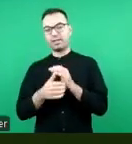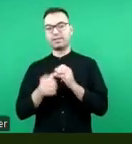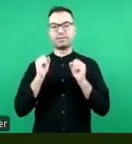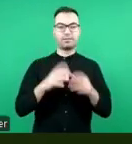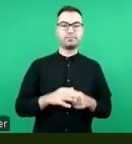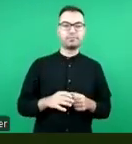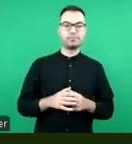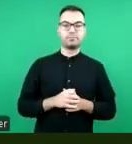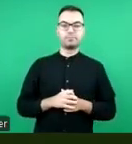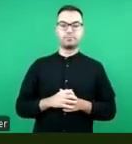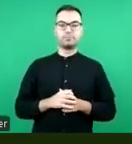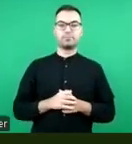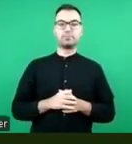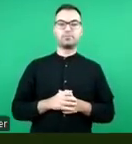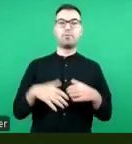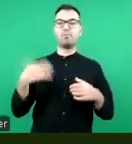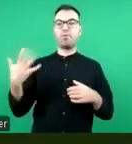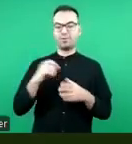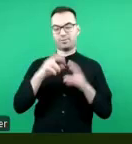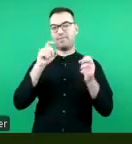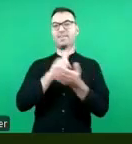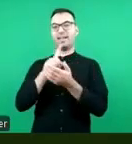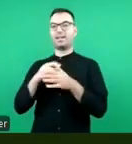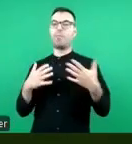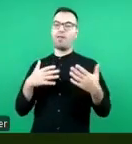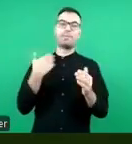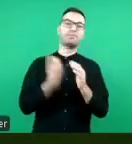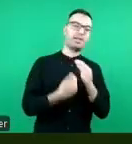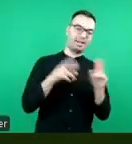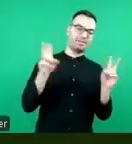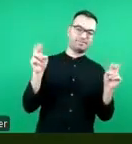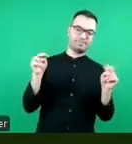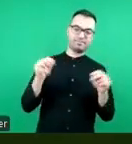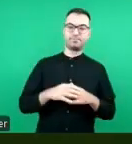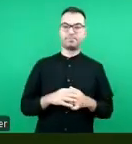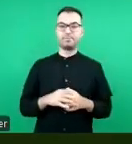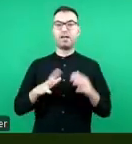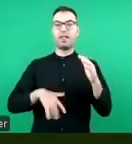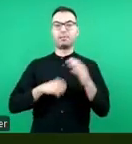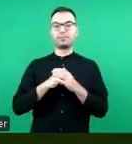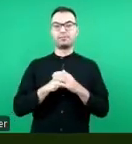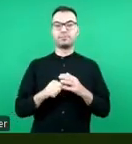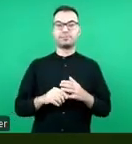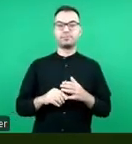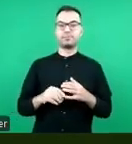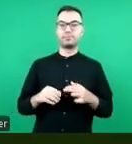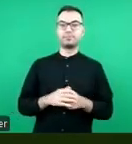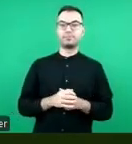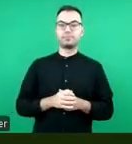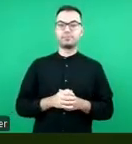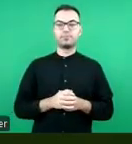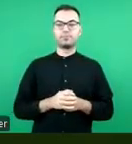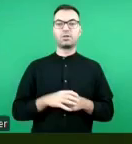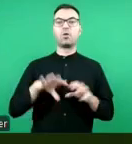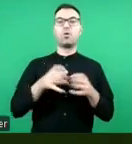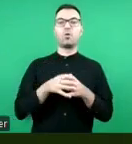You got the winners on the right-hand side, losers on the left side. And on the top winners, you typically found taxonomic